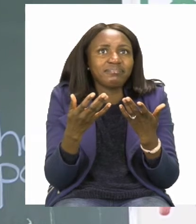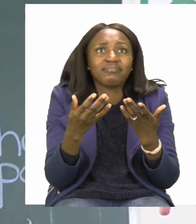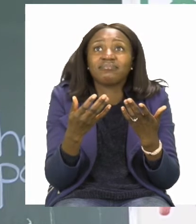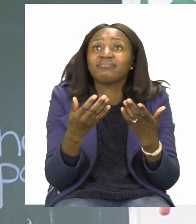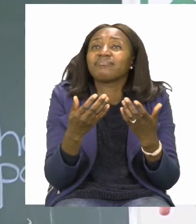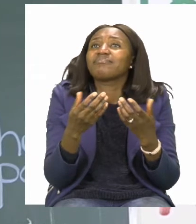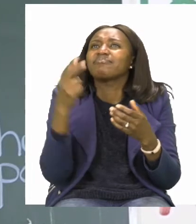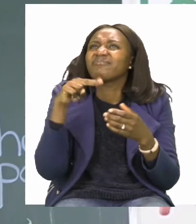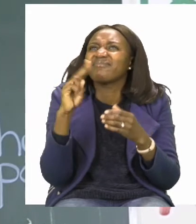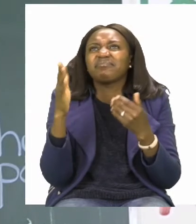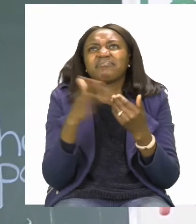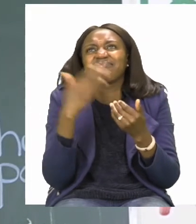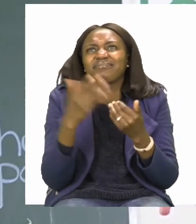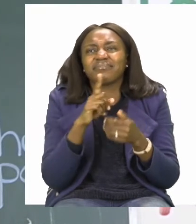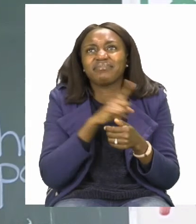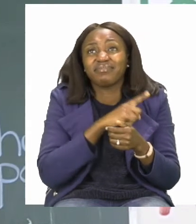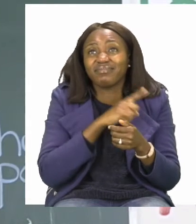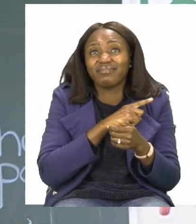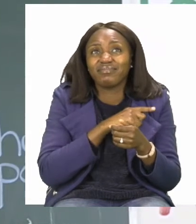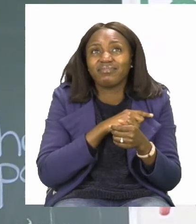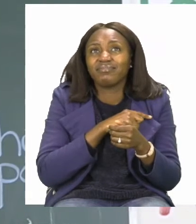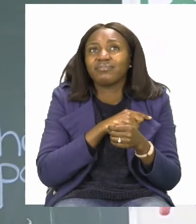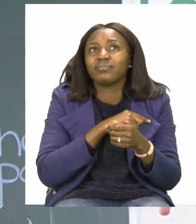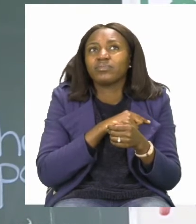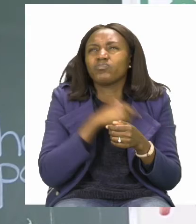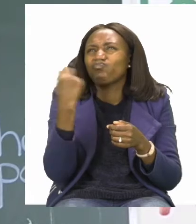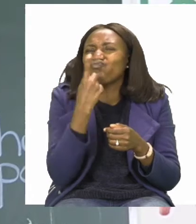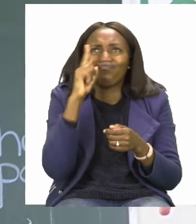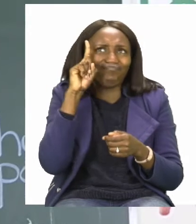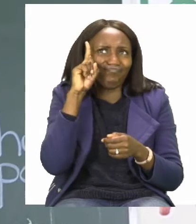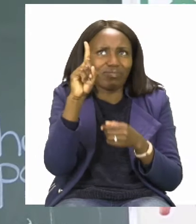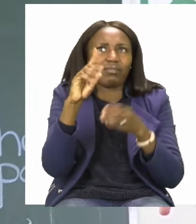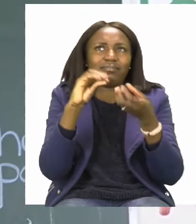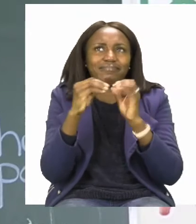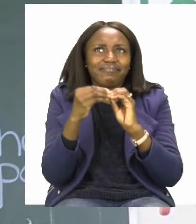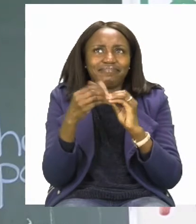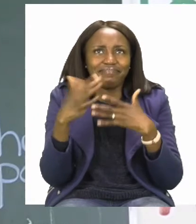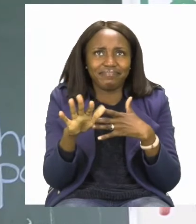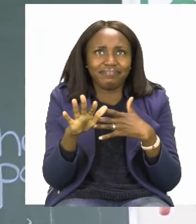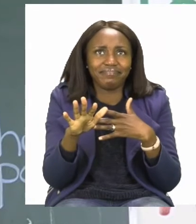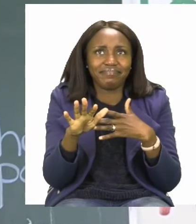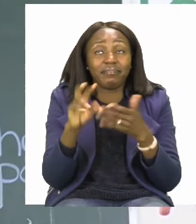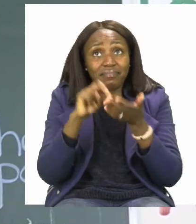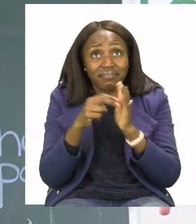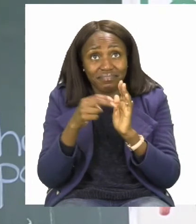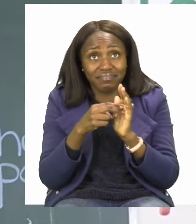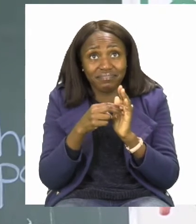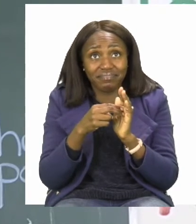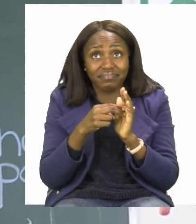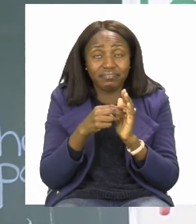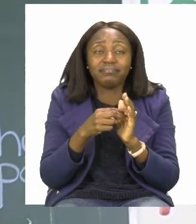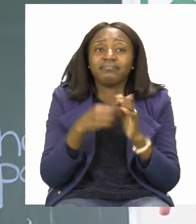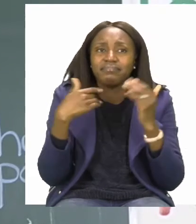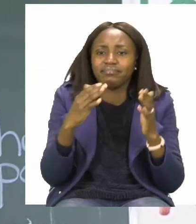they are very easy to spot. Units come as single digits. So that means any number from